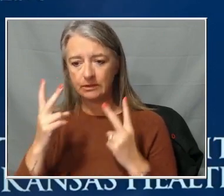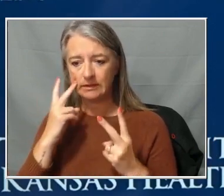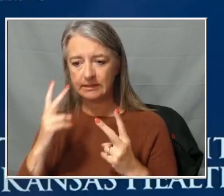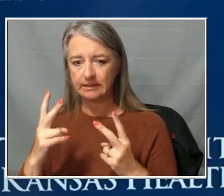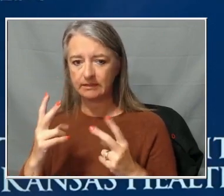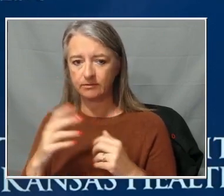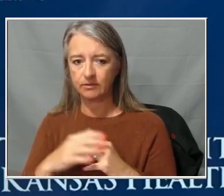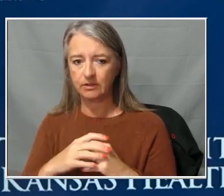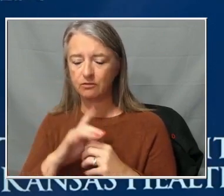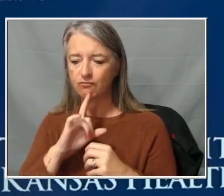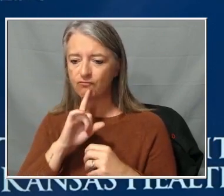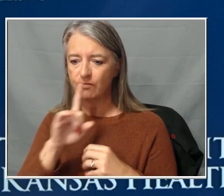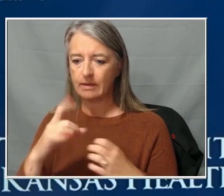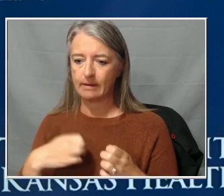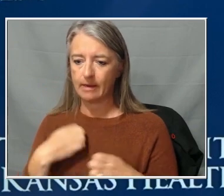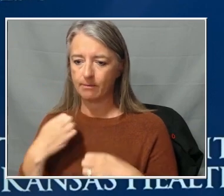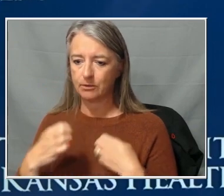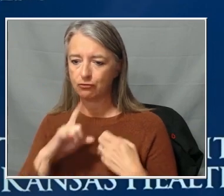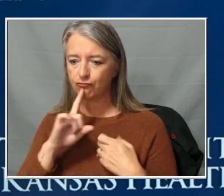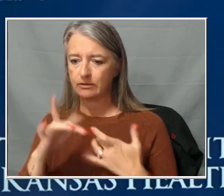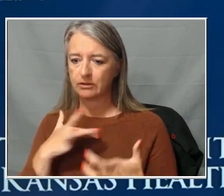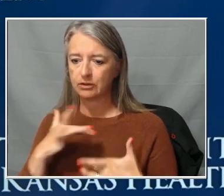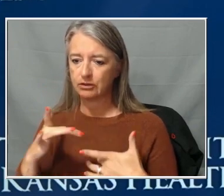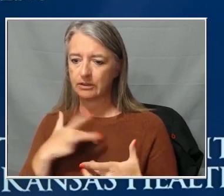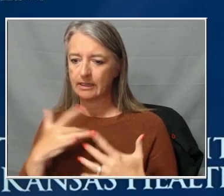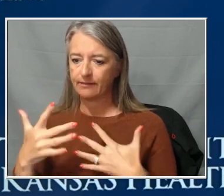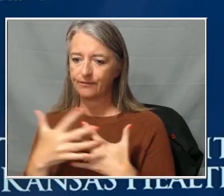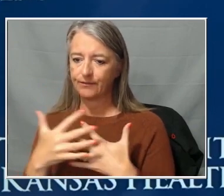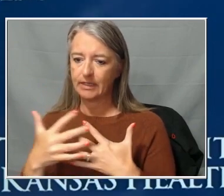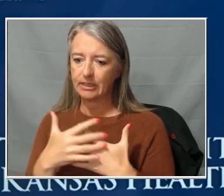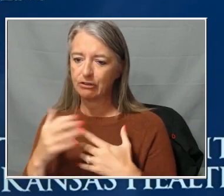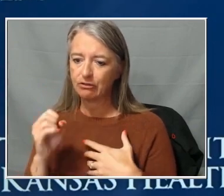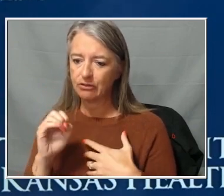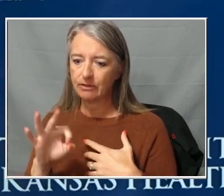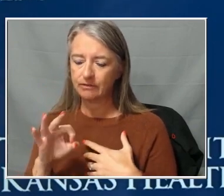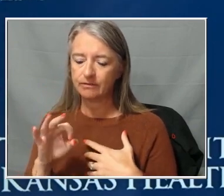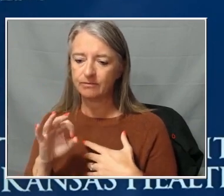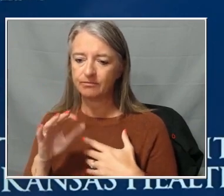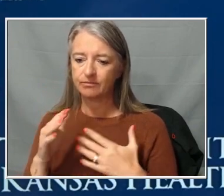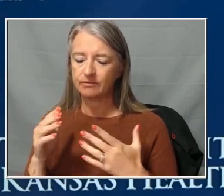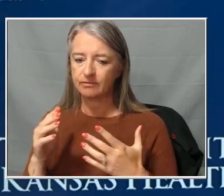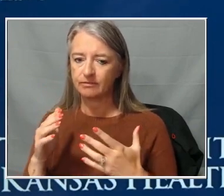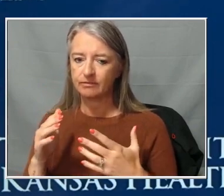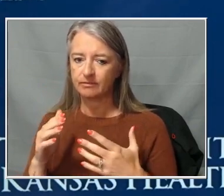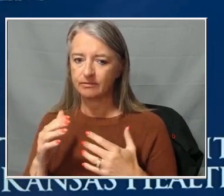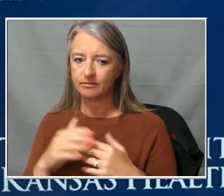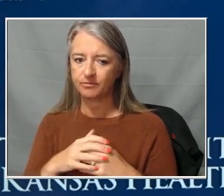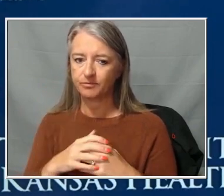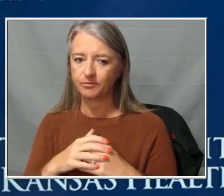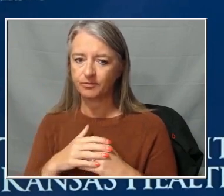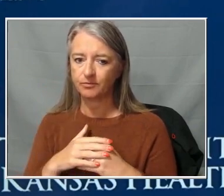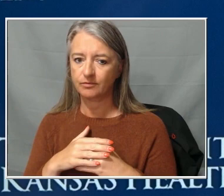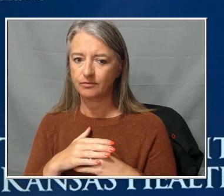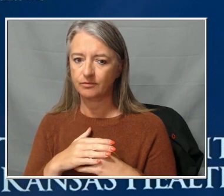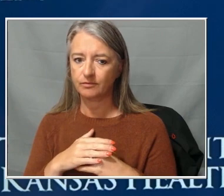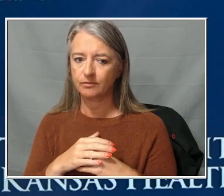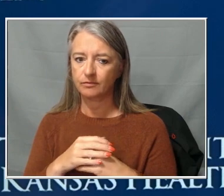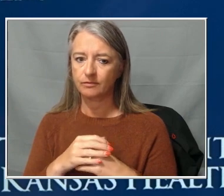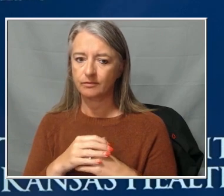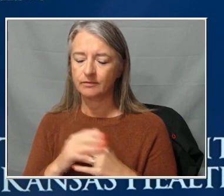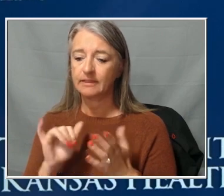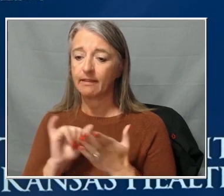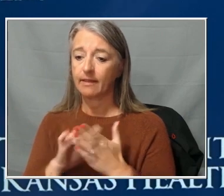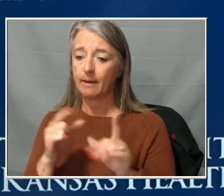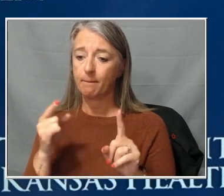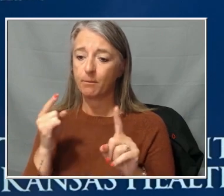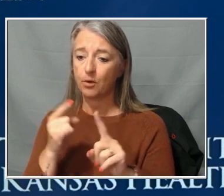was a real emotion and a real concern and a real fear, and it just came across. It was palpable in the room. And so at that point, you